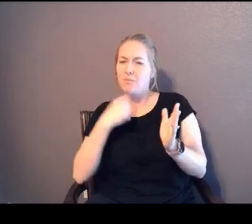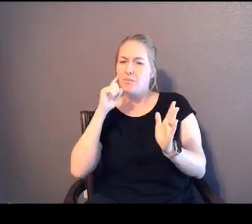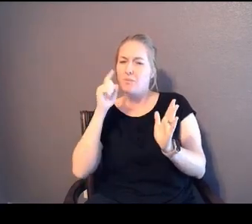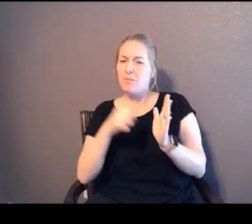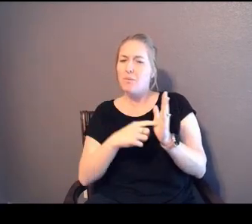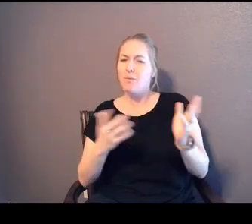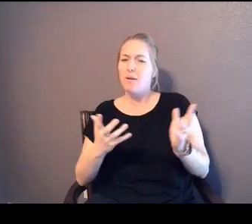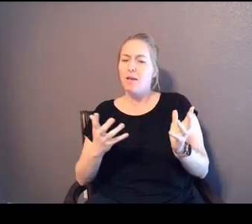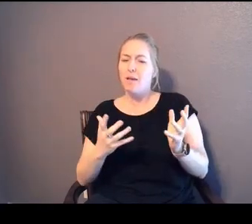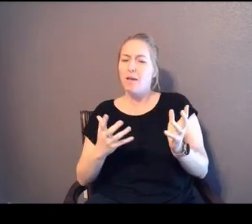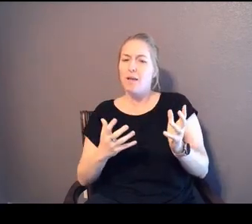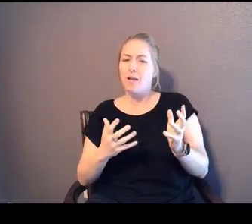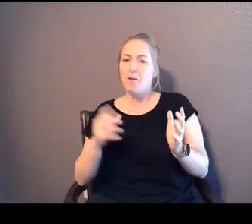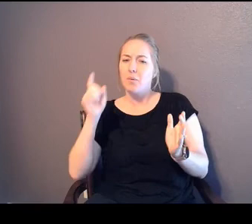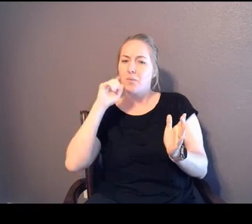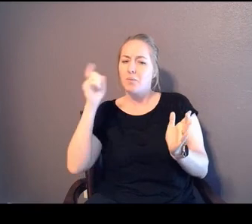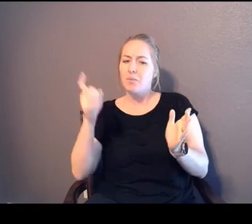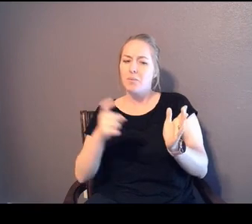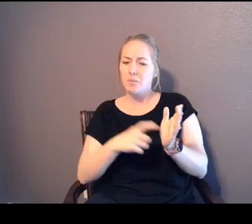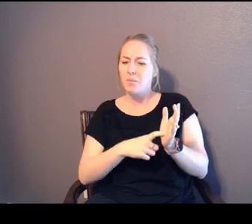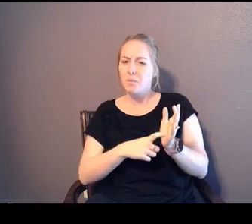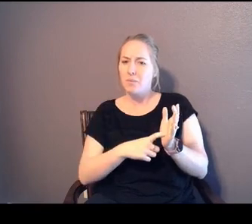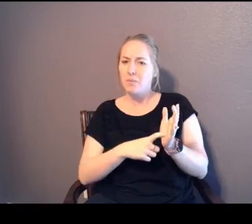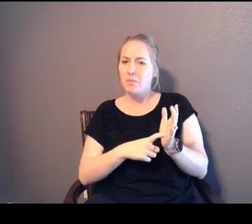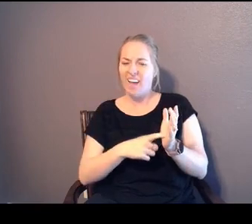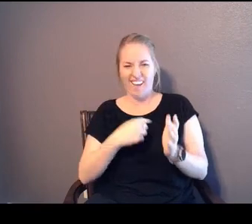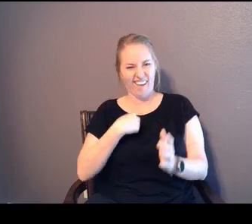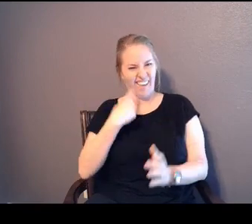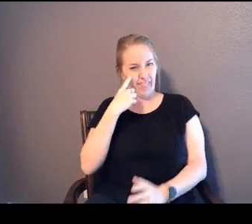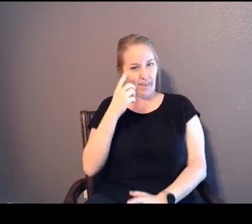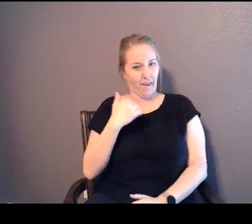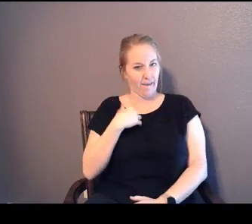is that I think this is two plants in one.